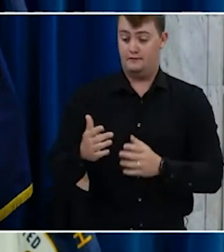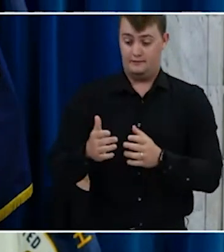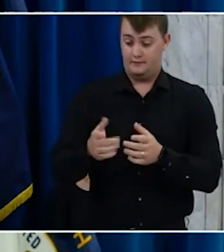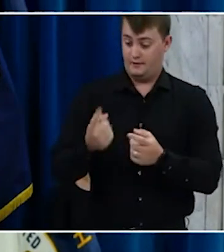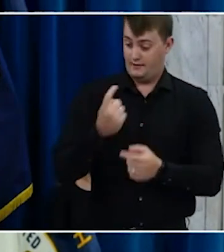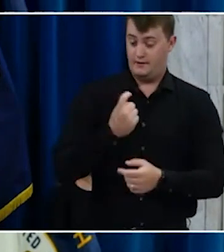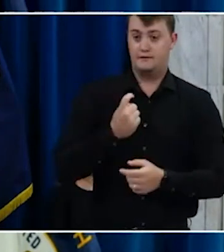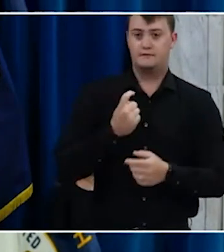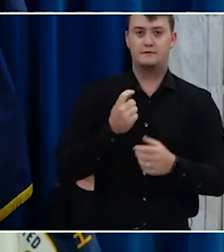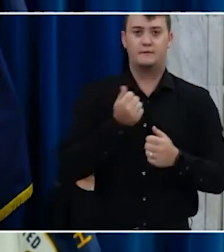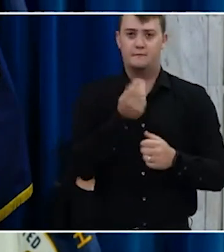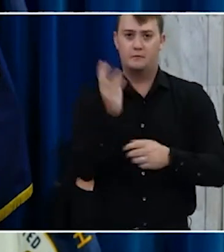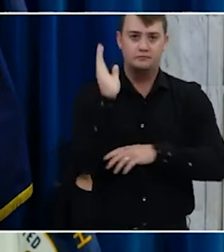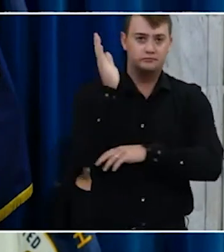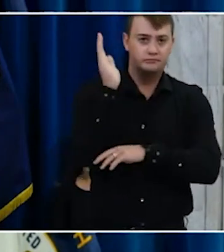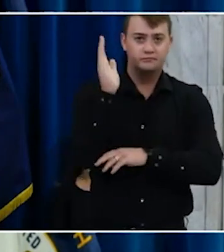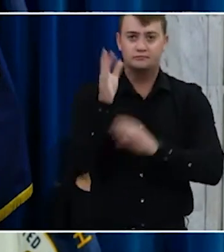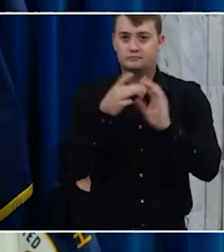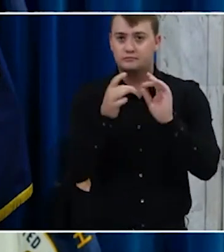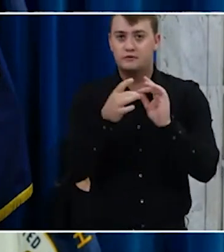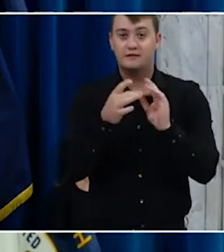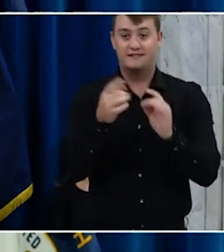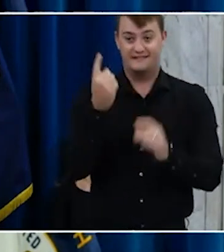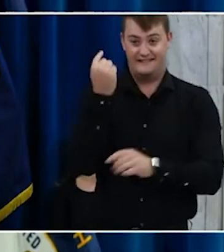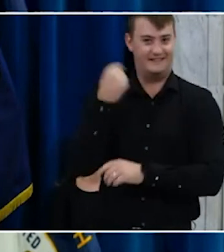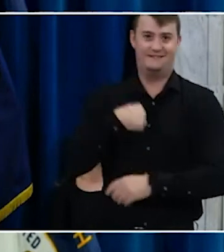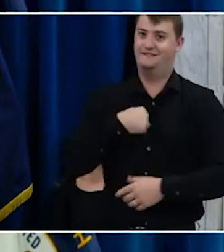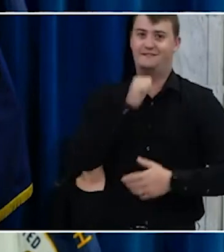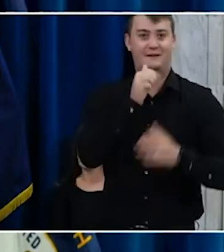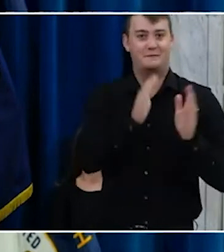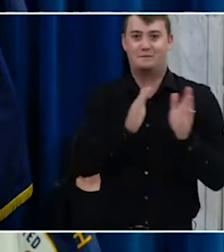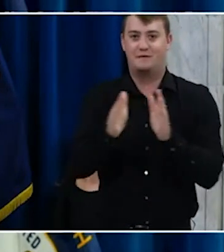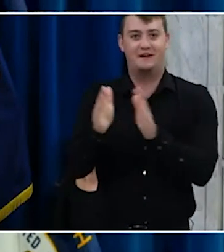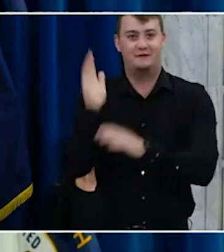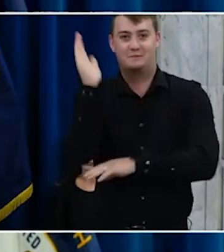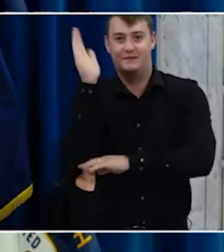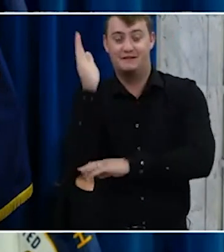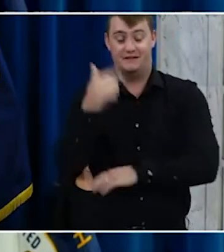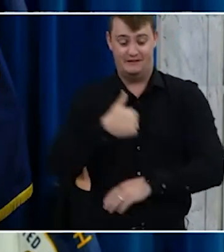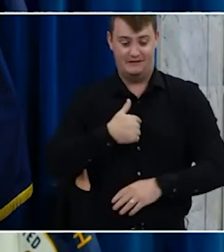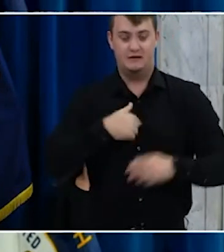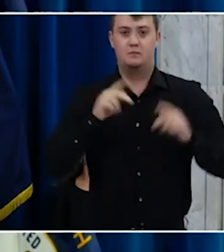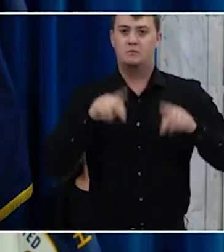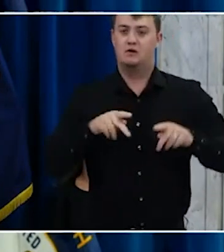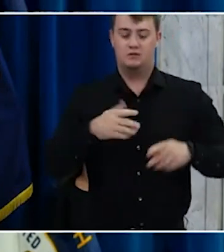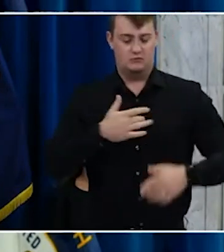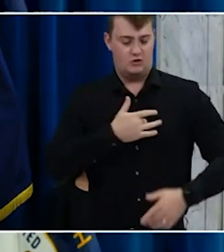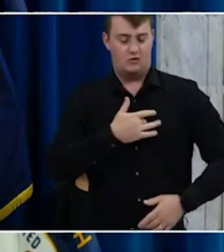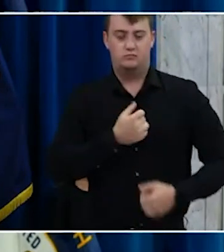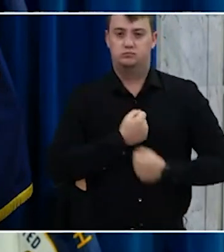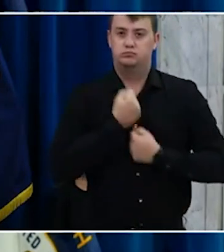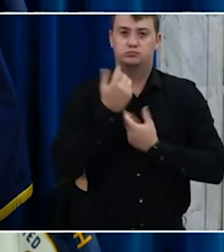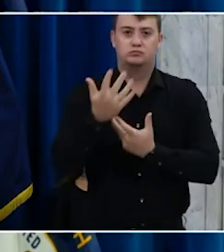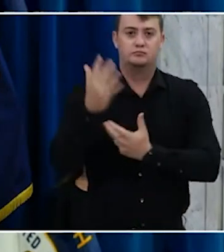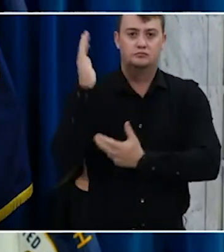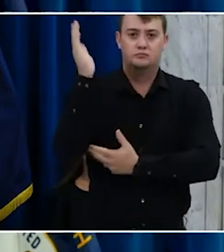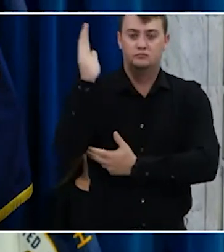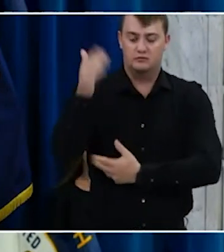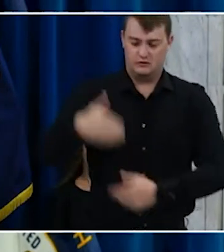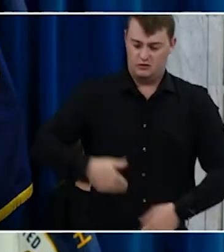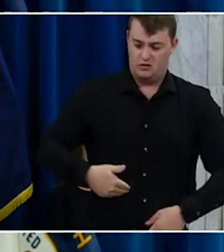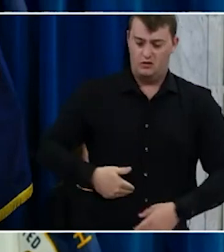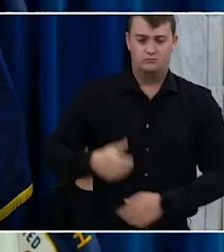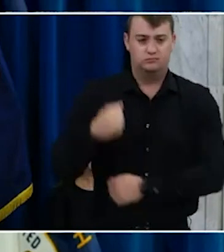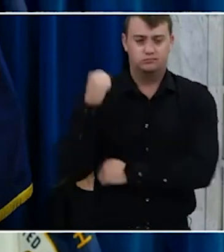of remarks, and just like last year, I didn't prepare a speech. I'm a person who speaks from the heart and speaks from the gut, and I think